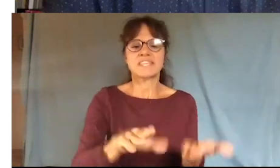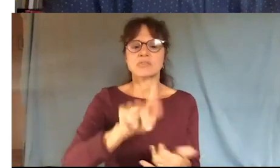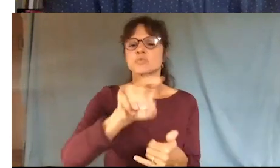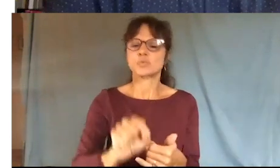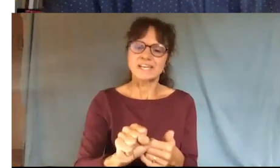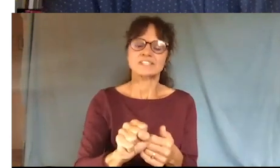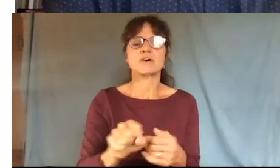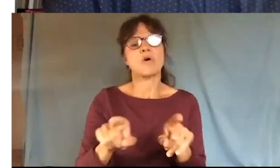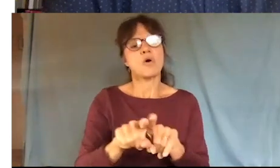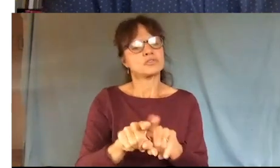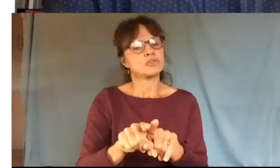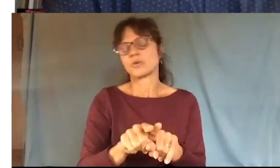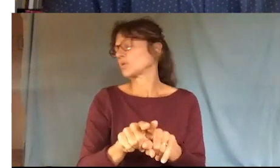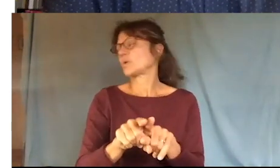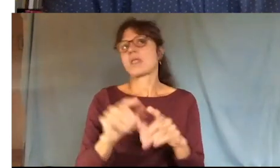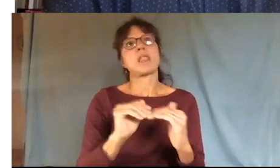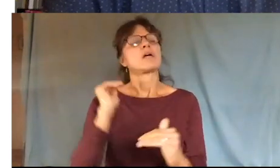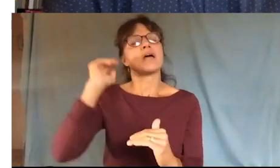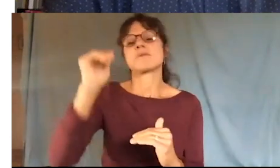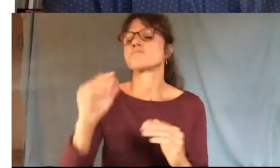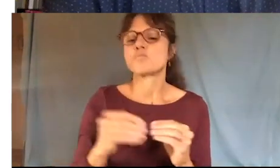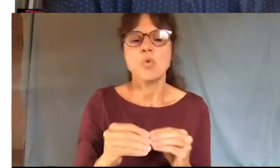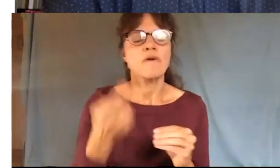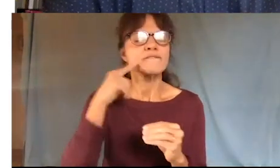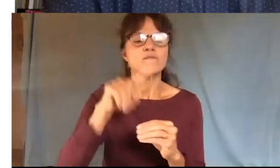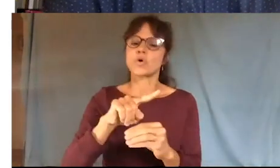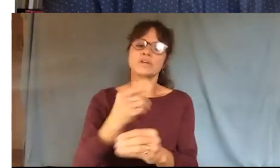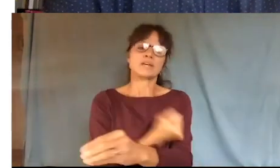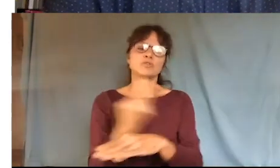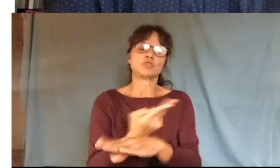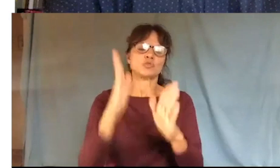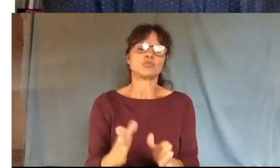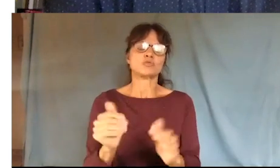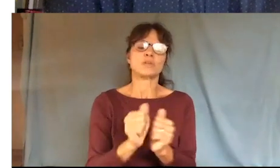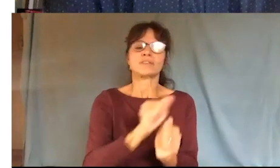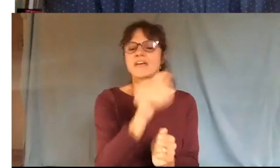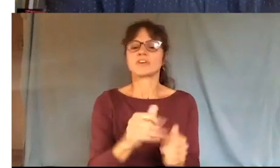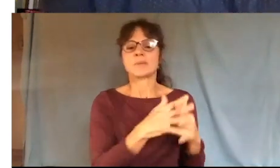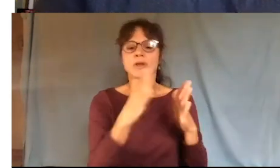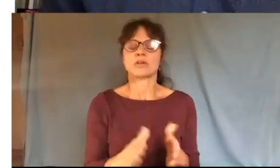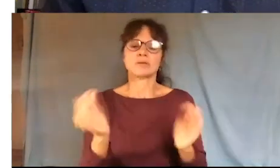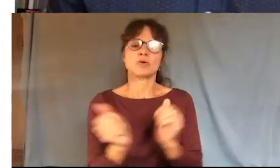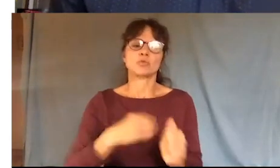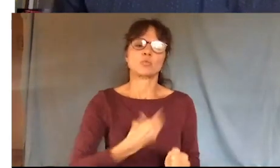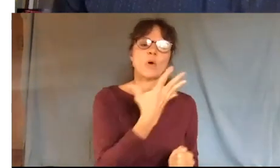are also far higher for substance users who are African-Americans compared with whites. Next.